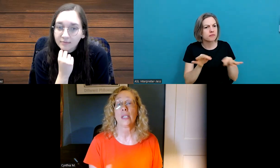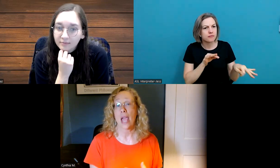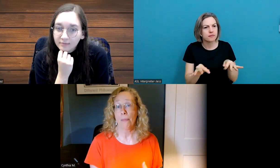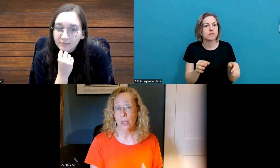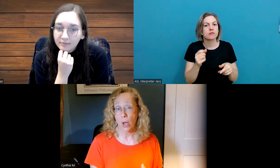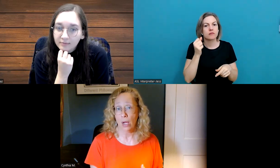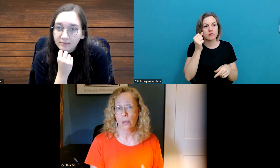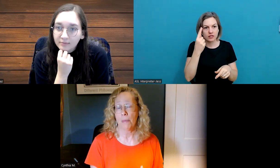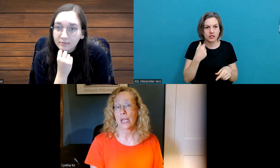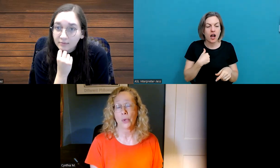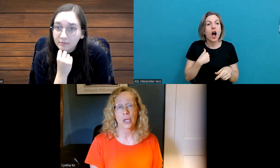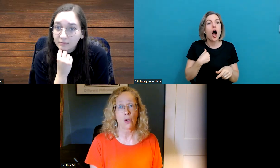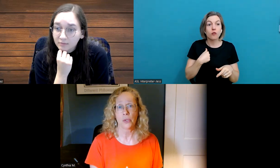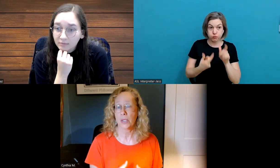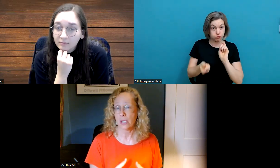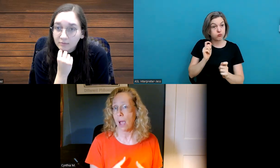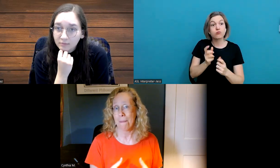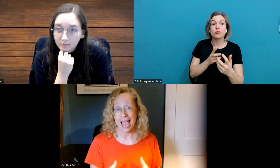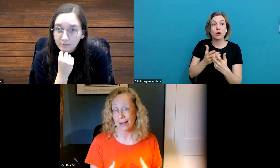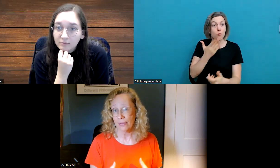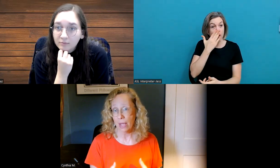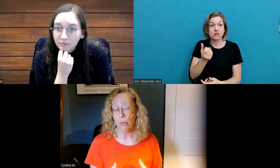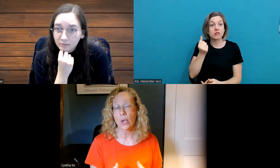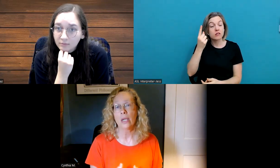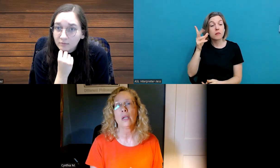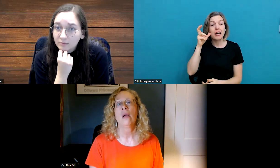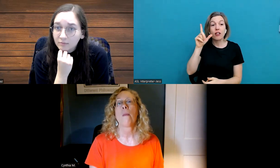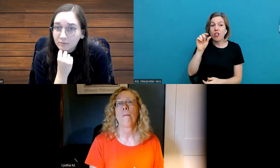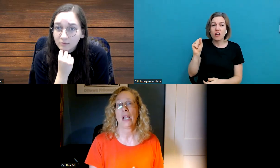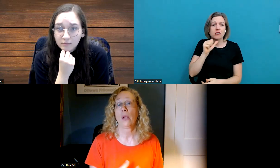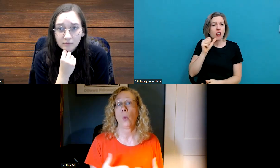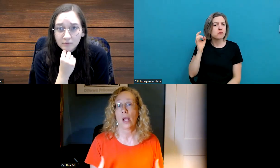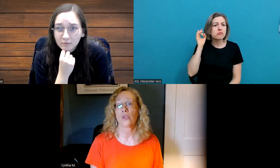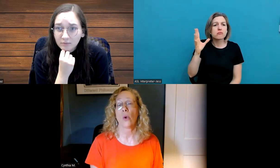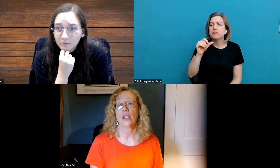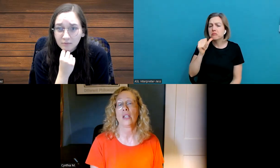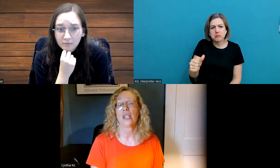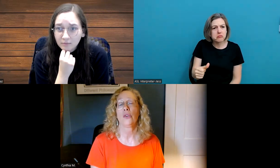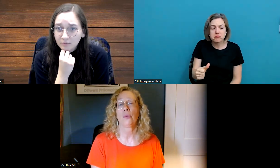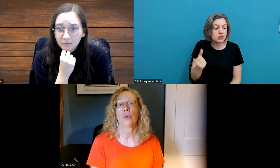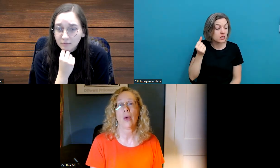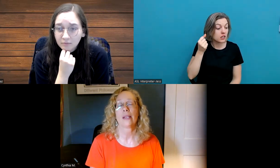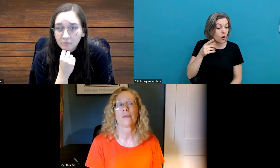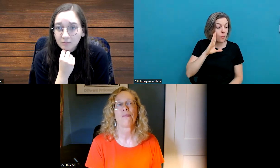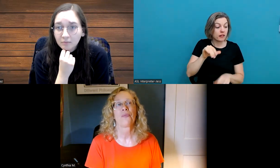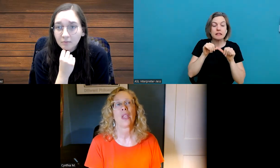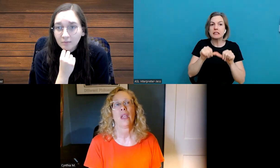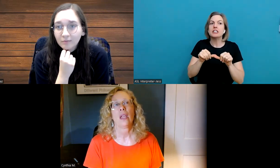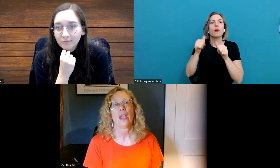I was adapting well. My hearing loss was not bad at that point, but it was going to continue to